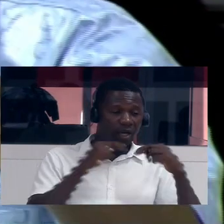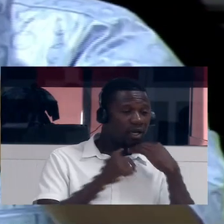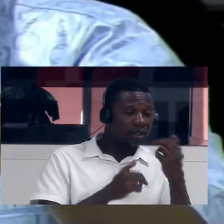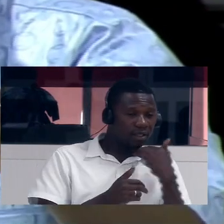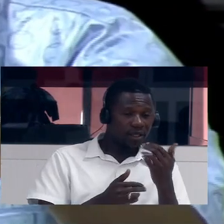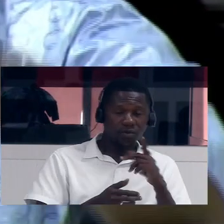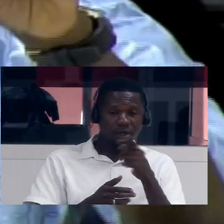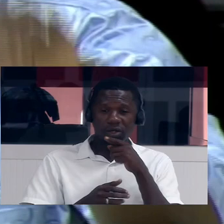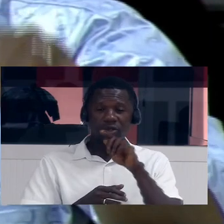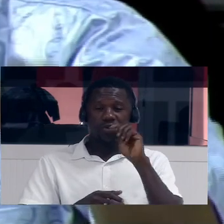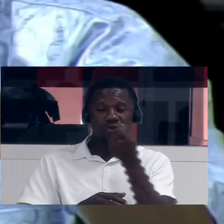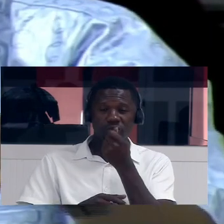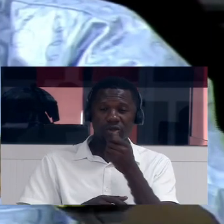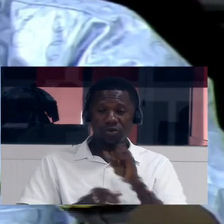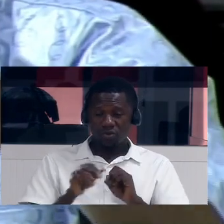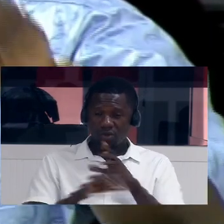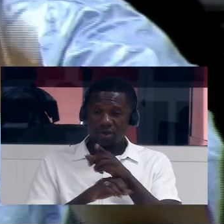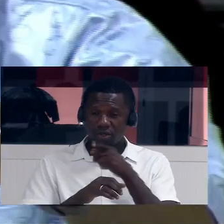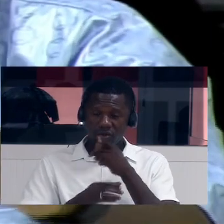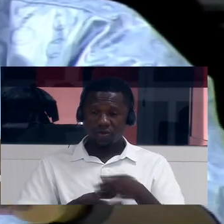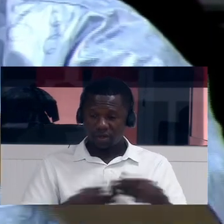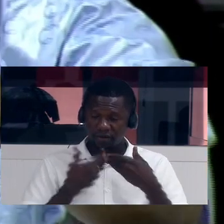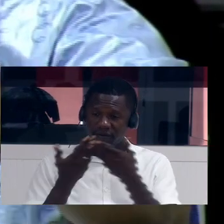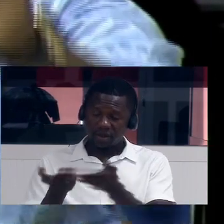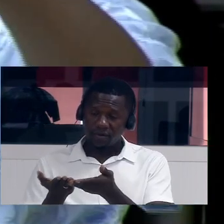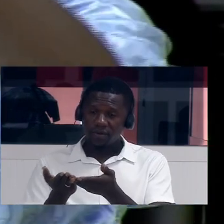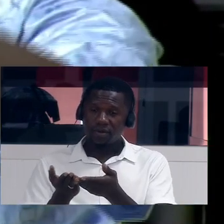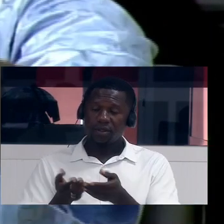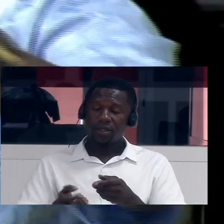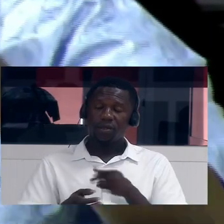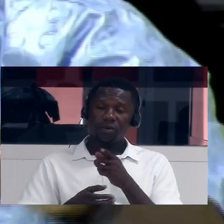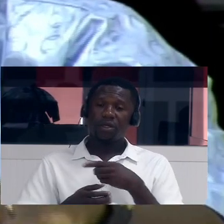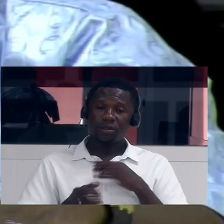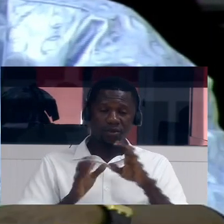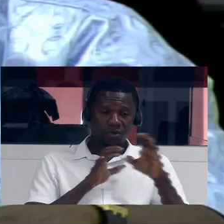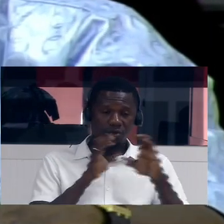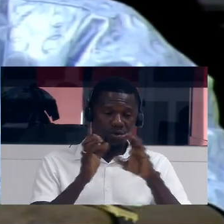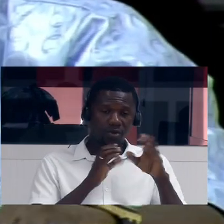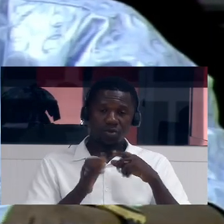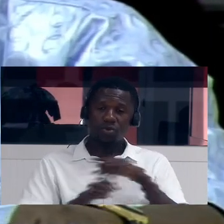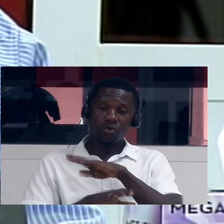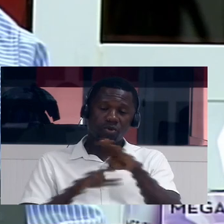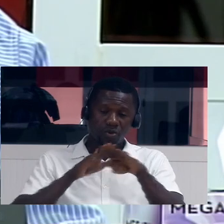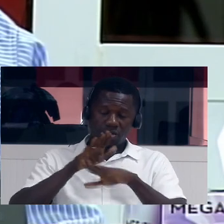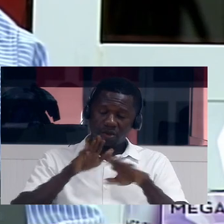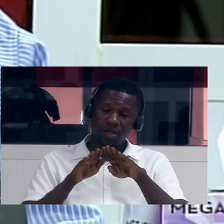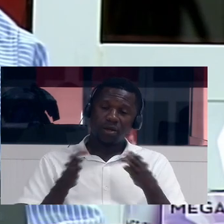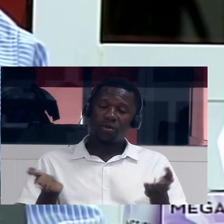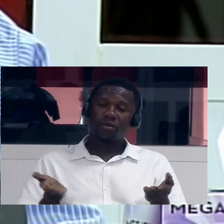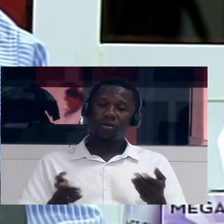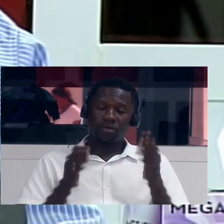new circumstance, this new order that you have given, whether it's been communicated to those on the ground? I don't